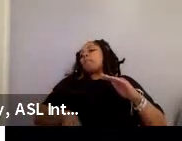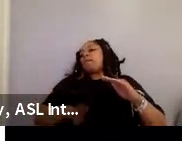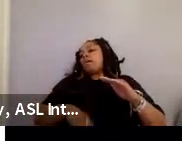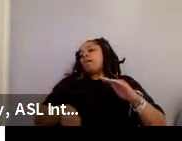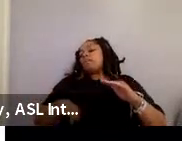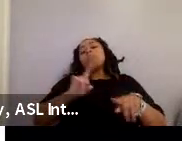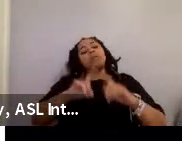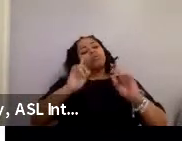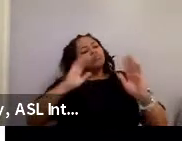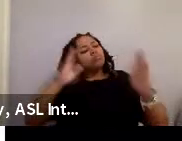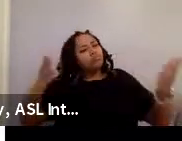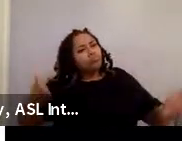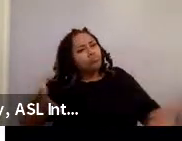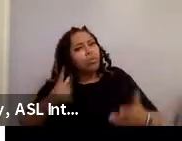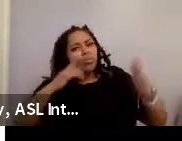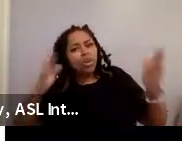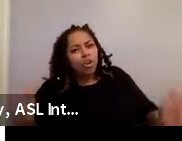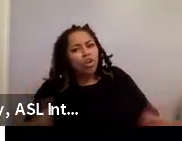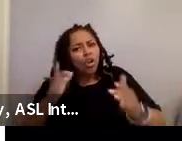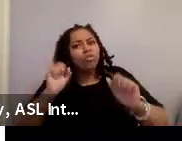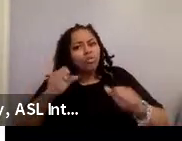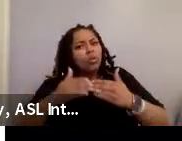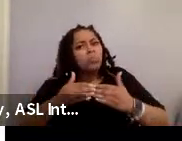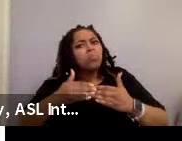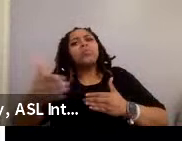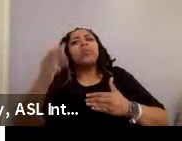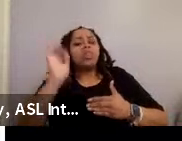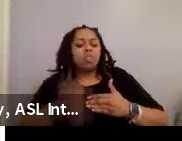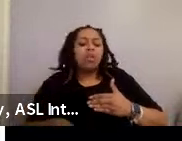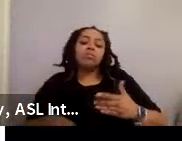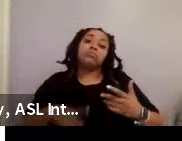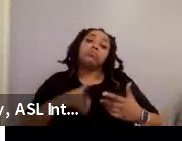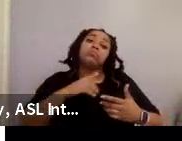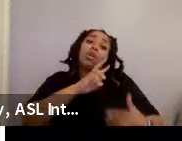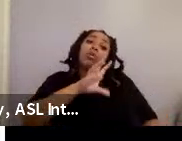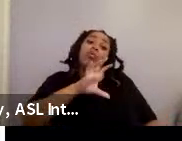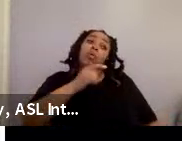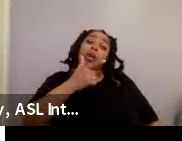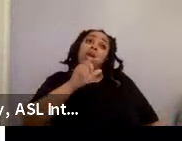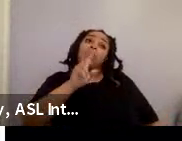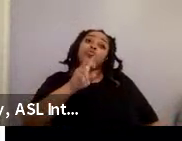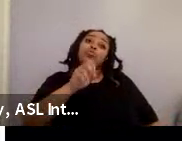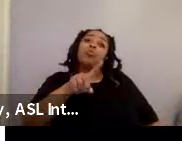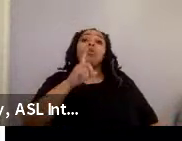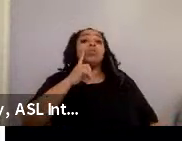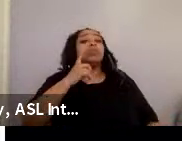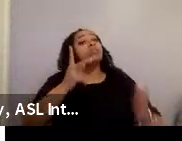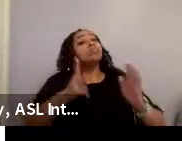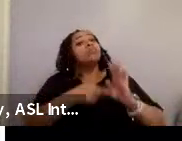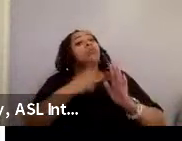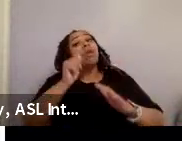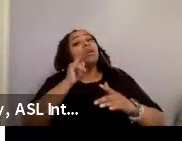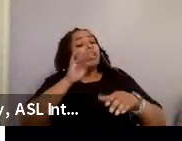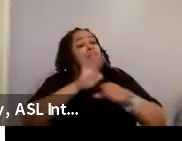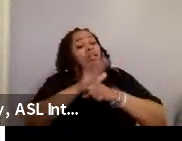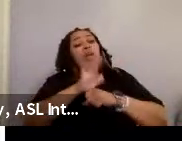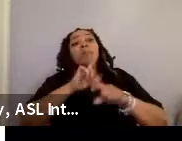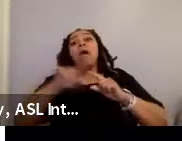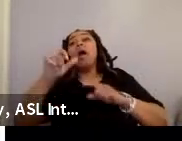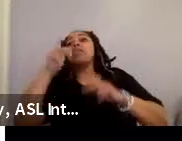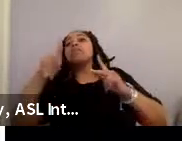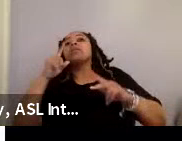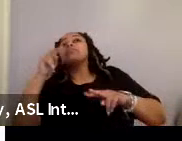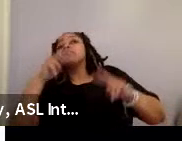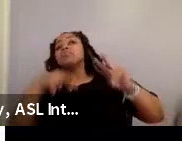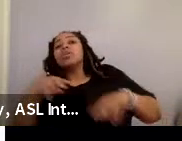encouraged to go beyond that. So WCAG 2.0 level AA is enough. There are places already looking at WCAG